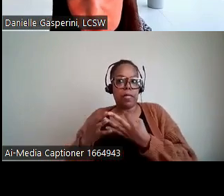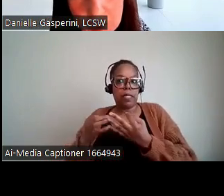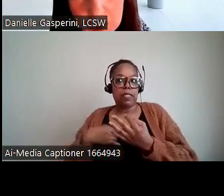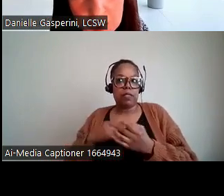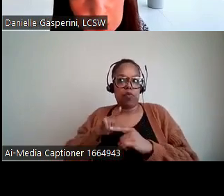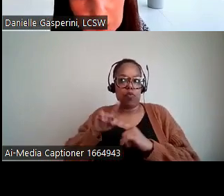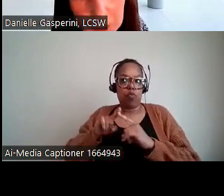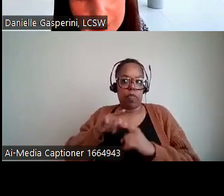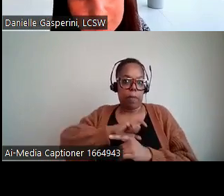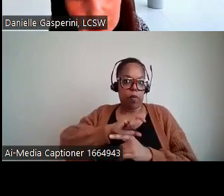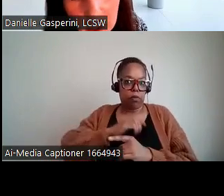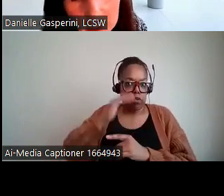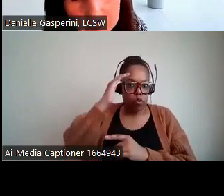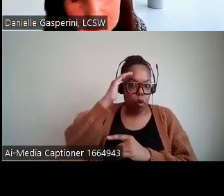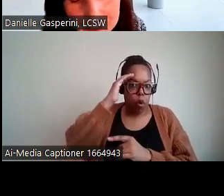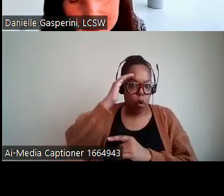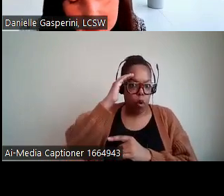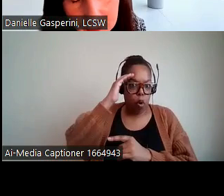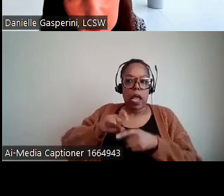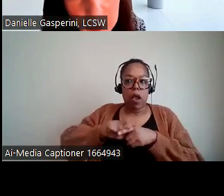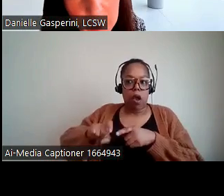system, which is really important.